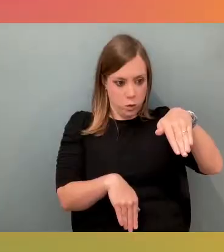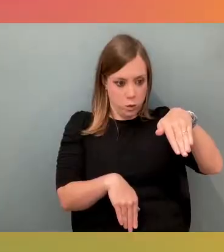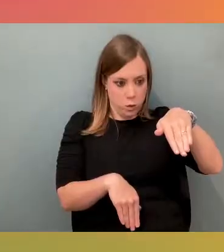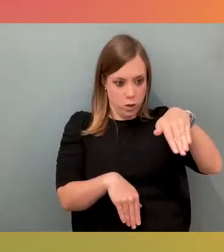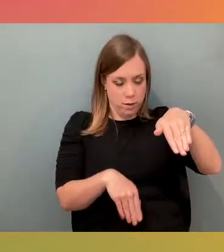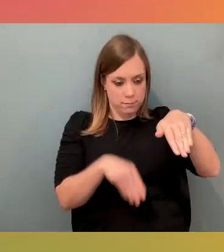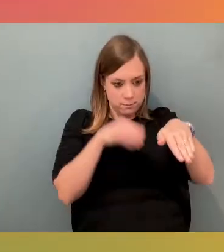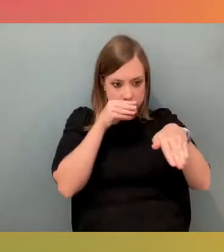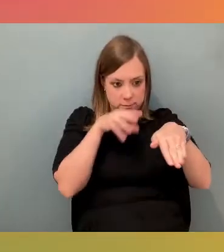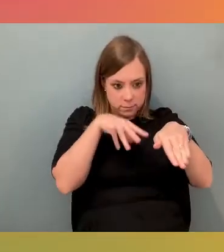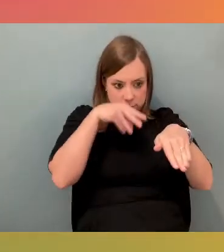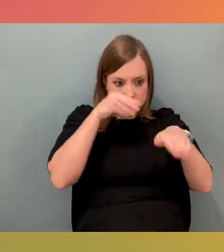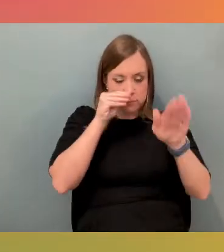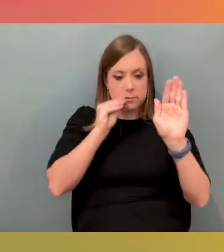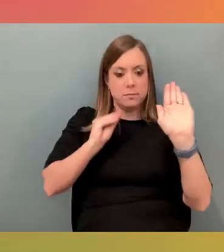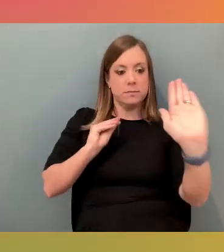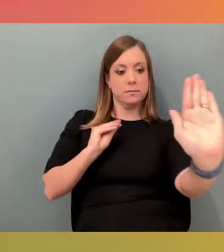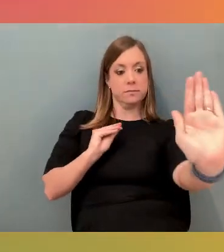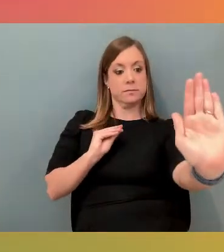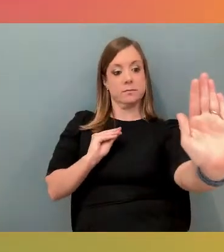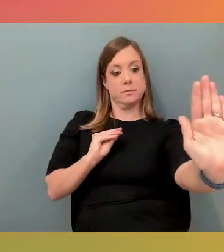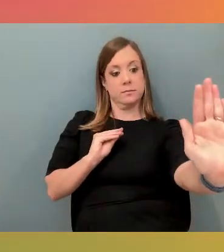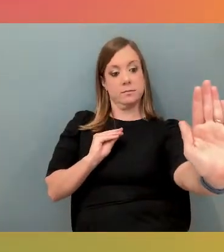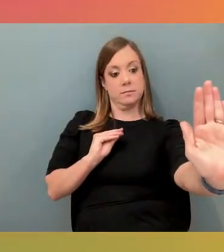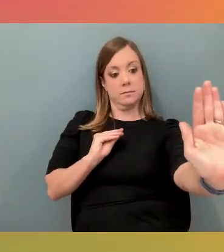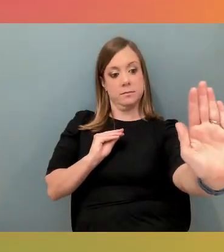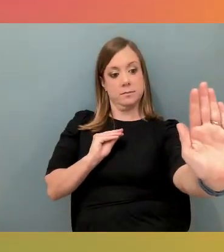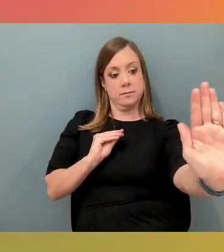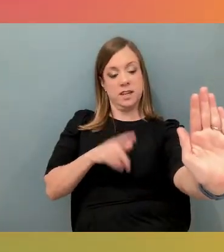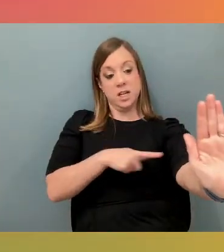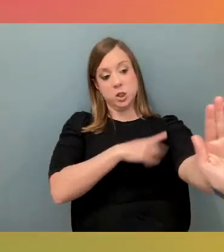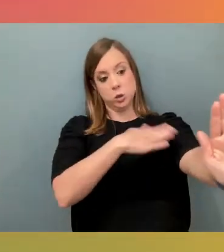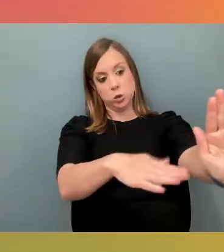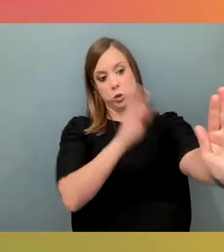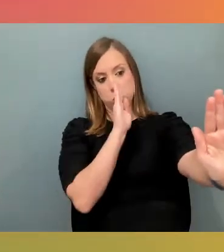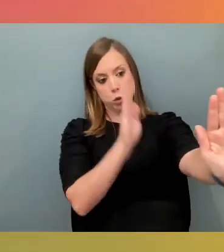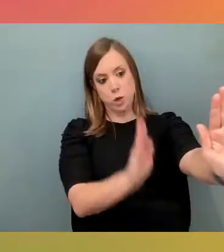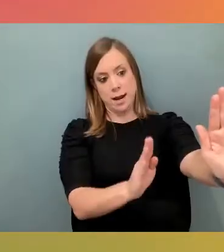times, moving with the breath, just warming things up.